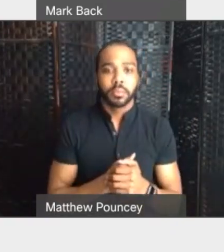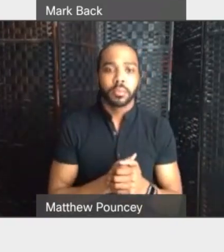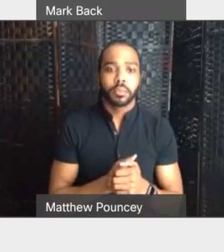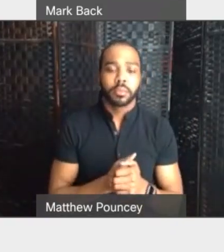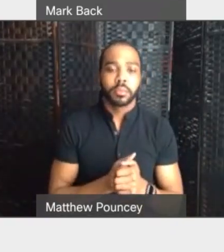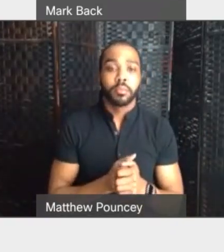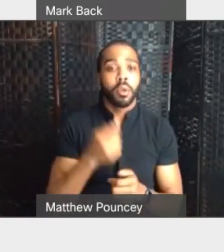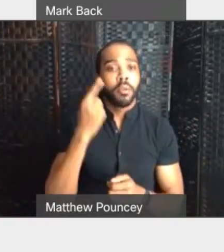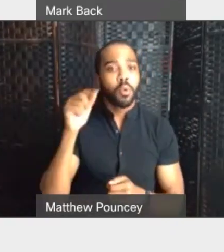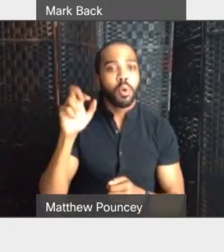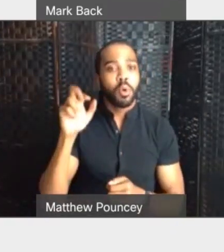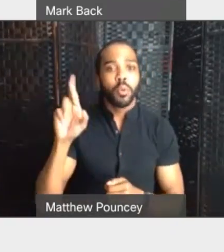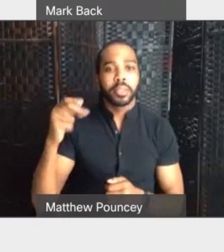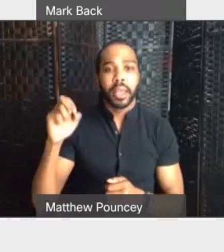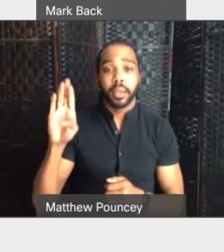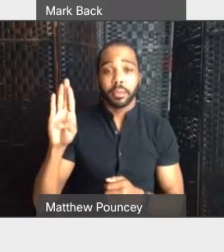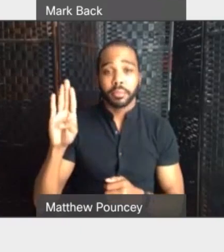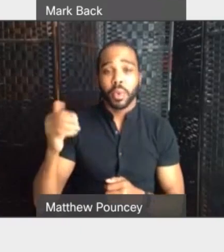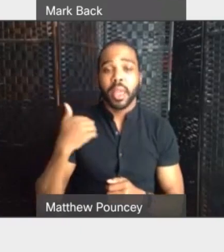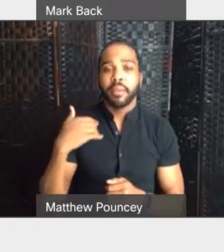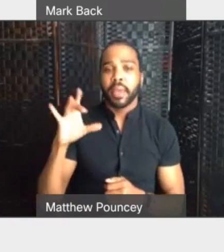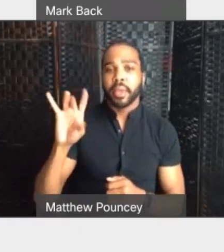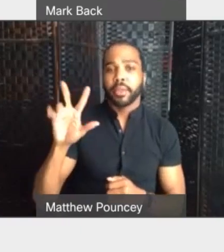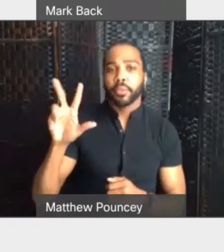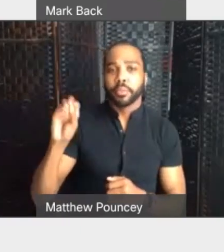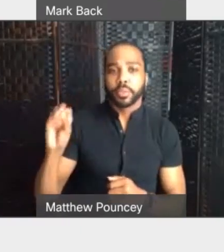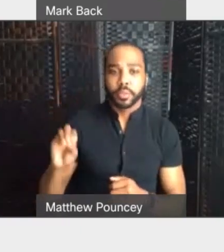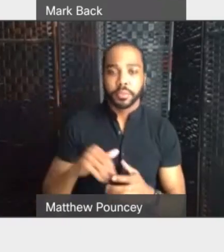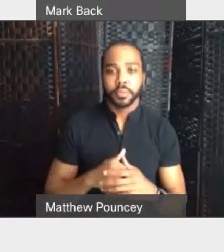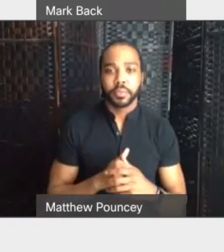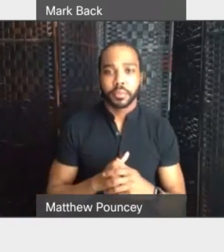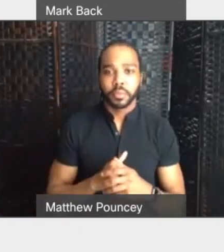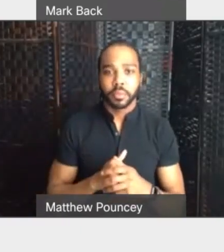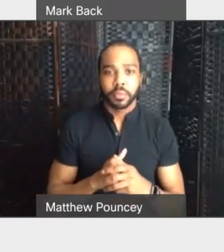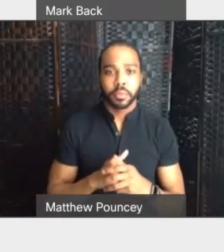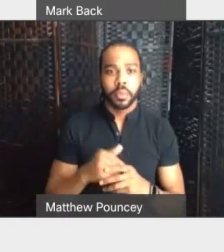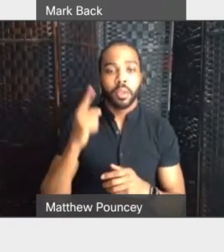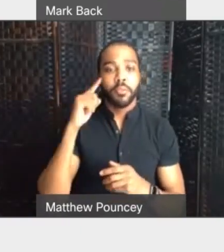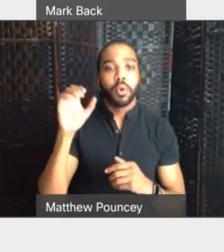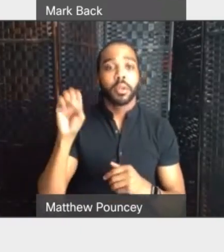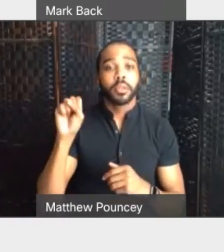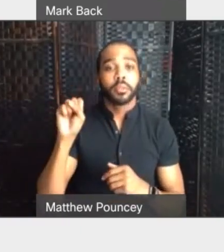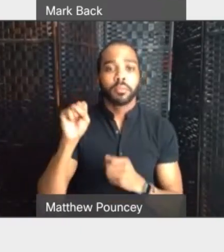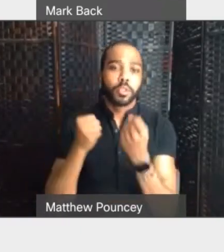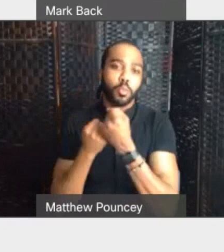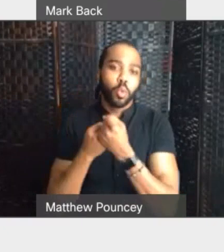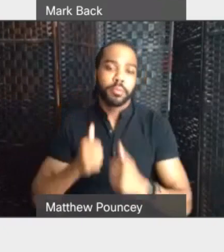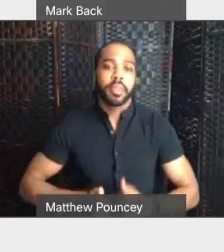In residential habilitation, we're at 83%. In supported living, it's